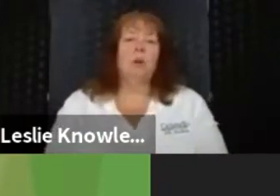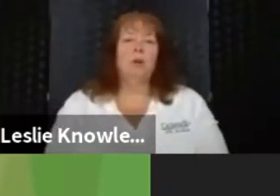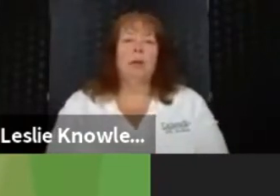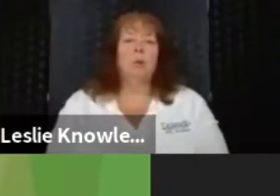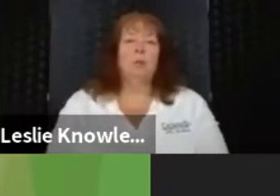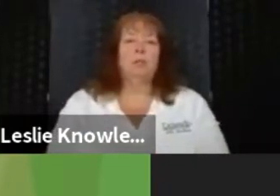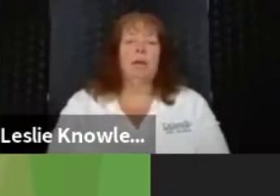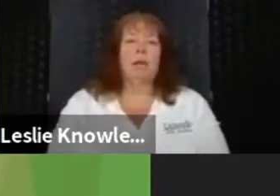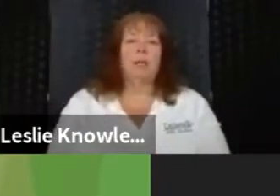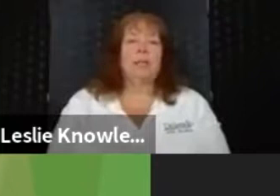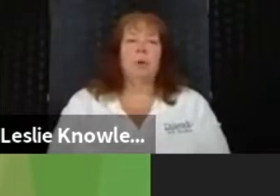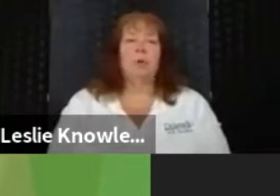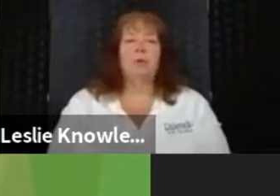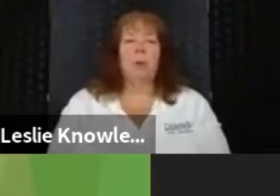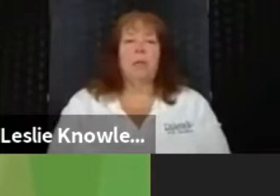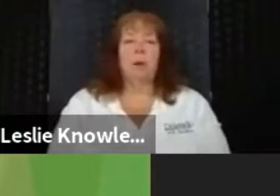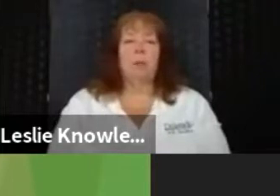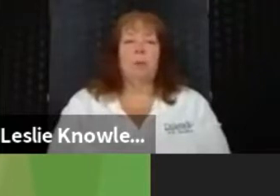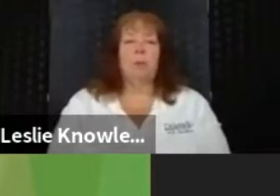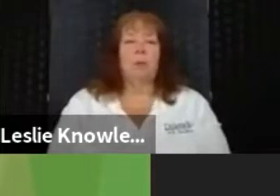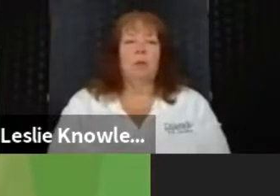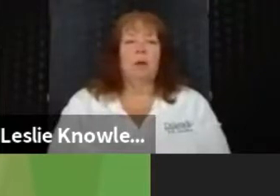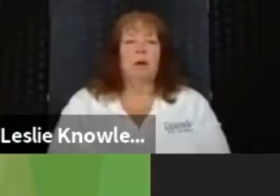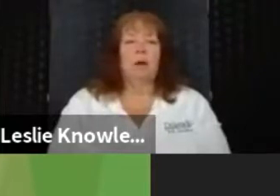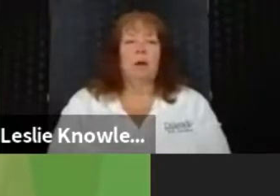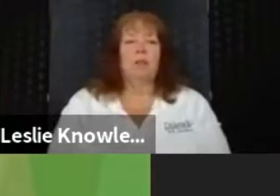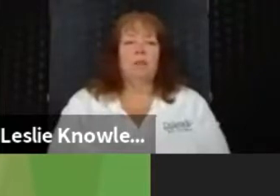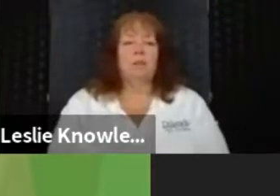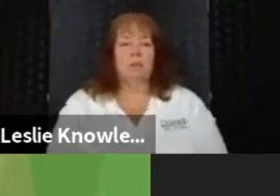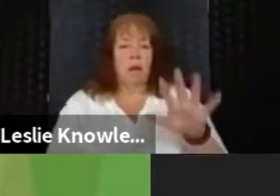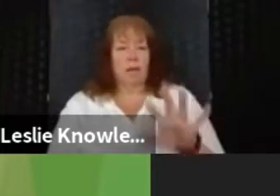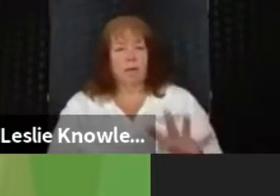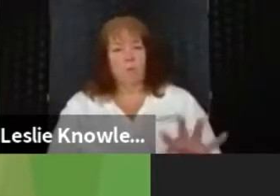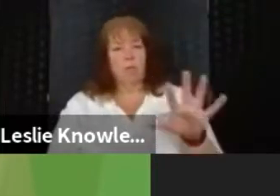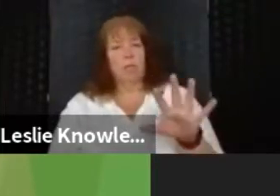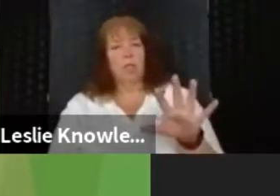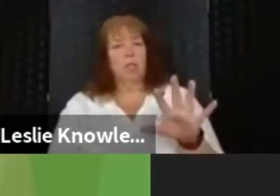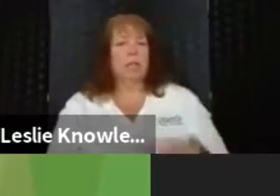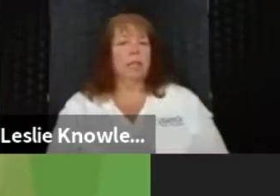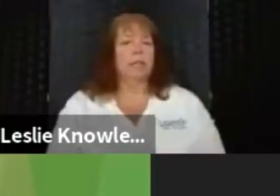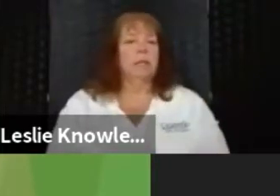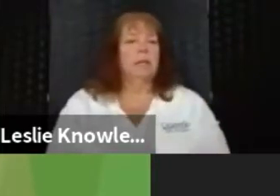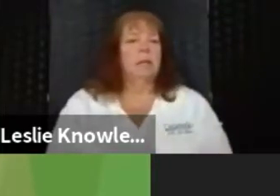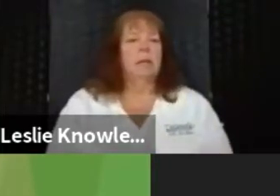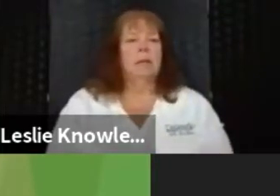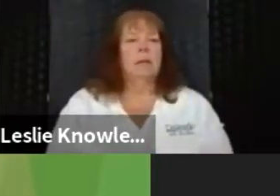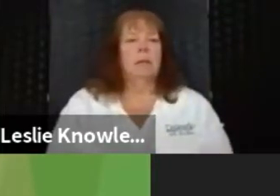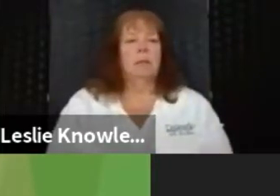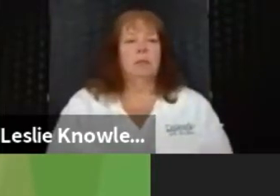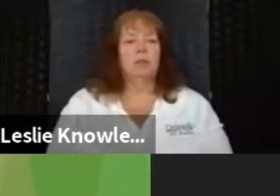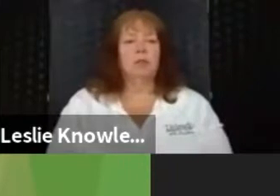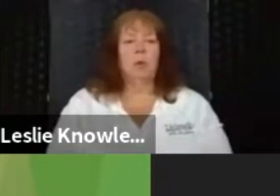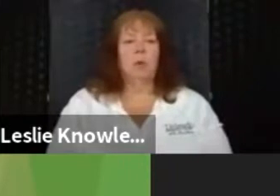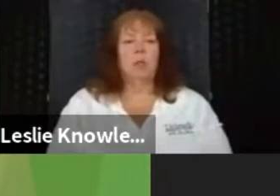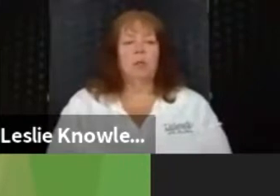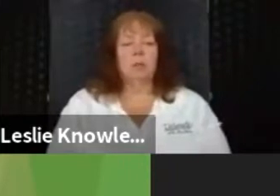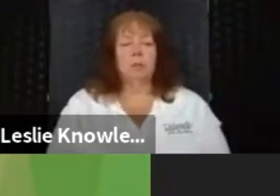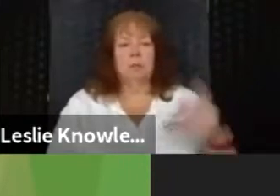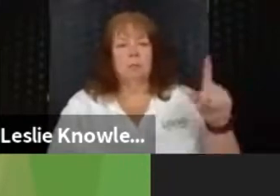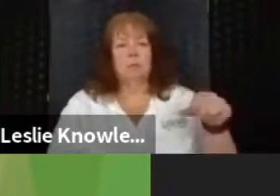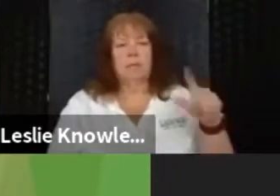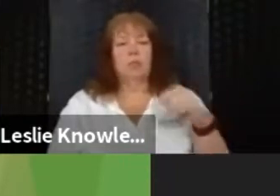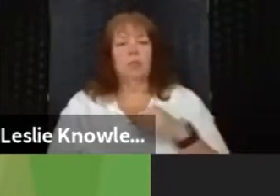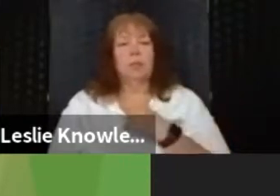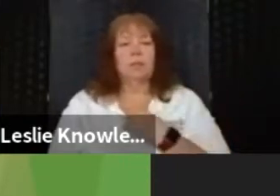Also in the program, you will develop an e-portfolio. This is kind of what it can look like. There's